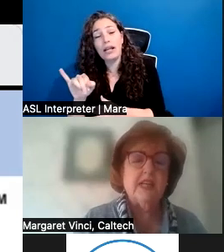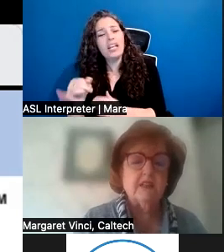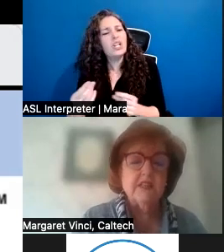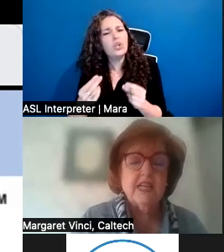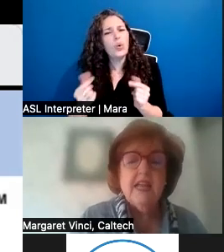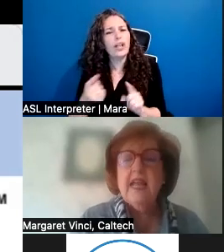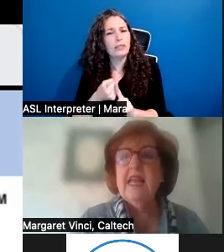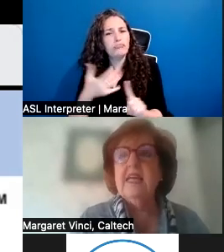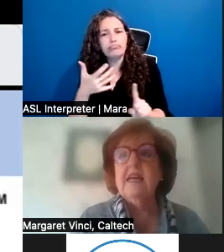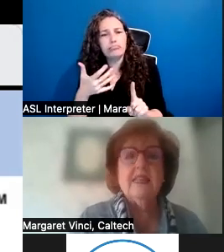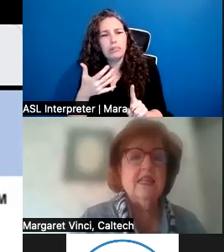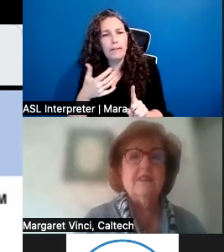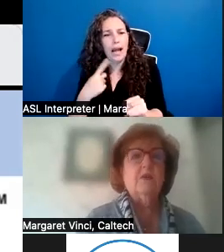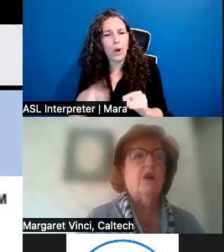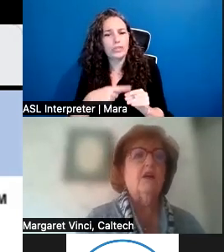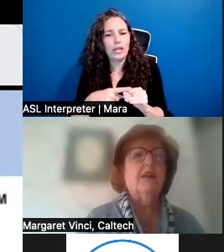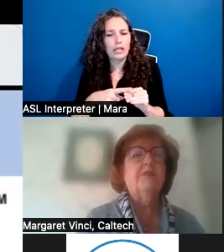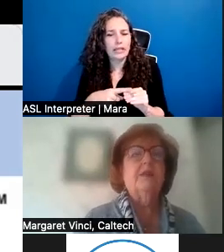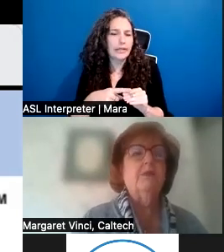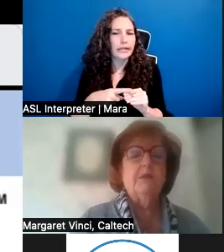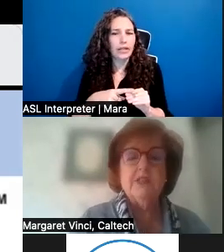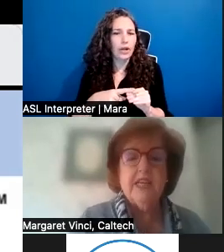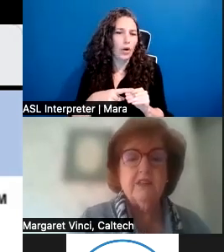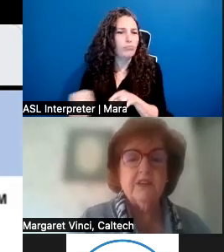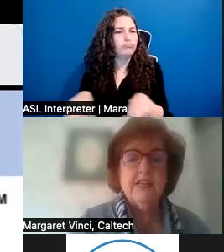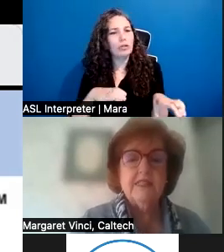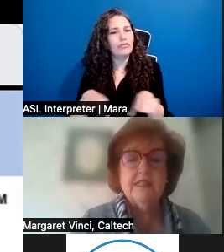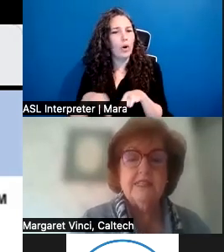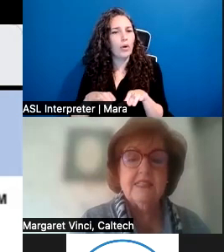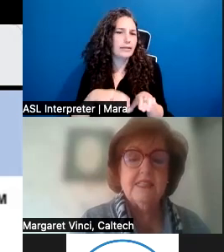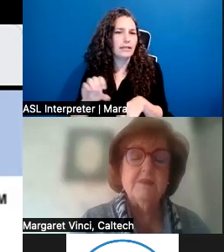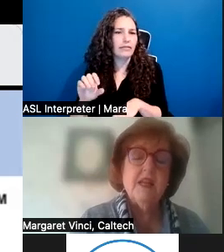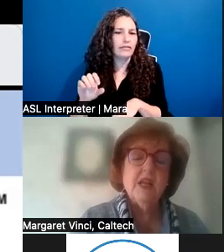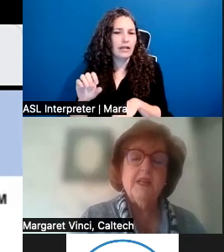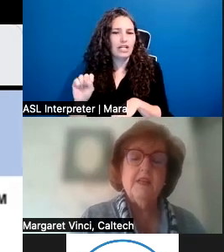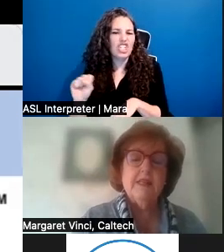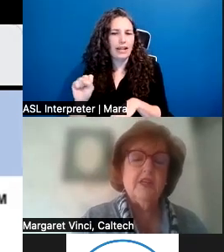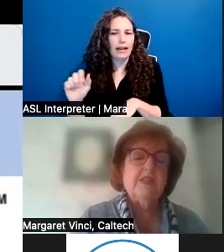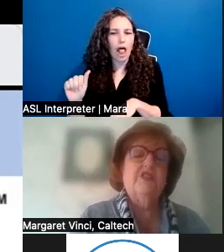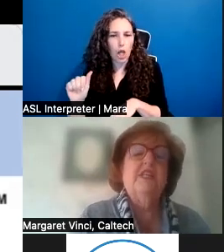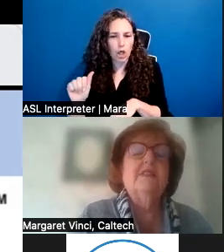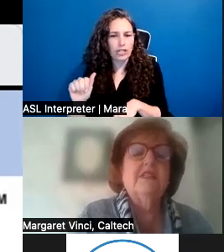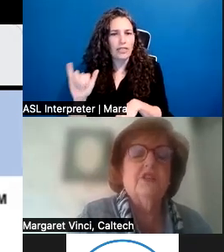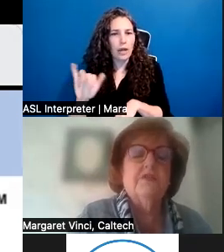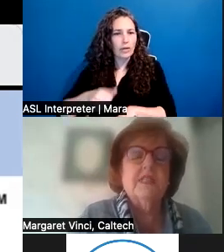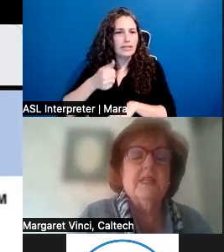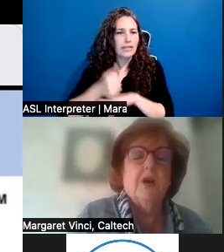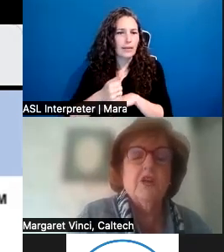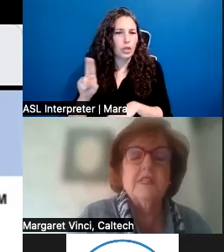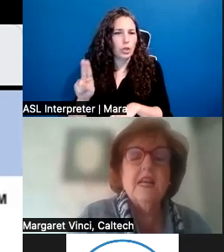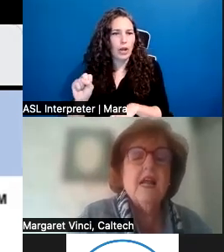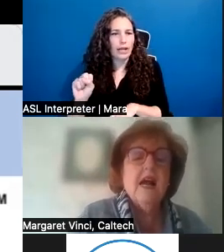performance of Shake Alert. And I think that we're all kind of familiar with what Shake Alert is. It is a system created by the USGS and its